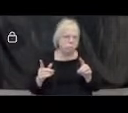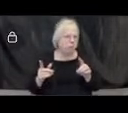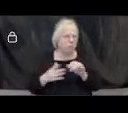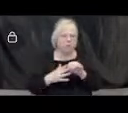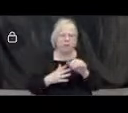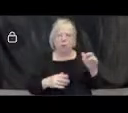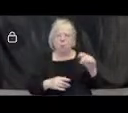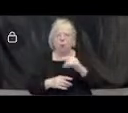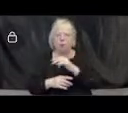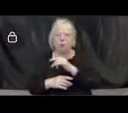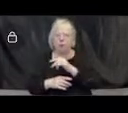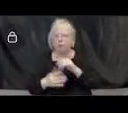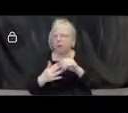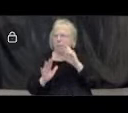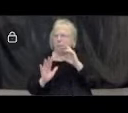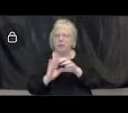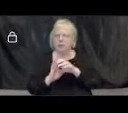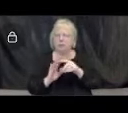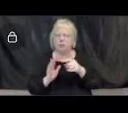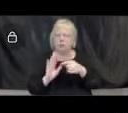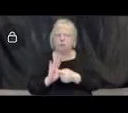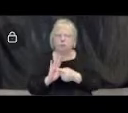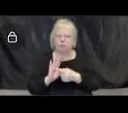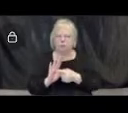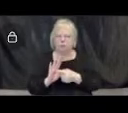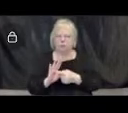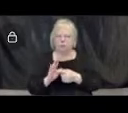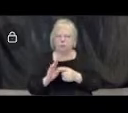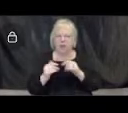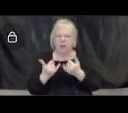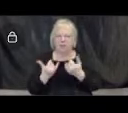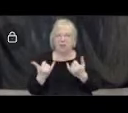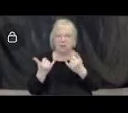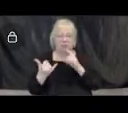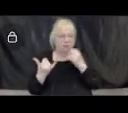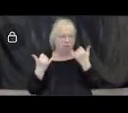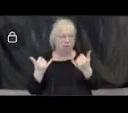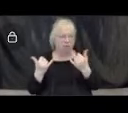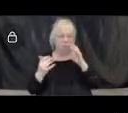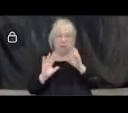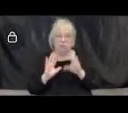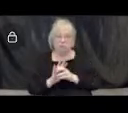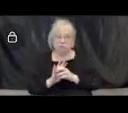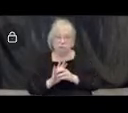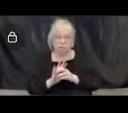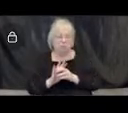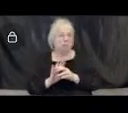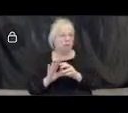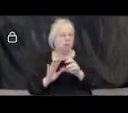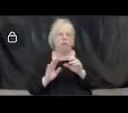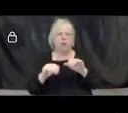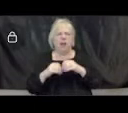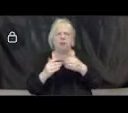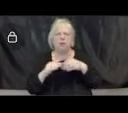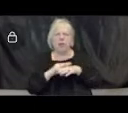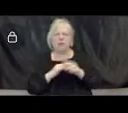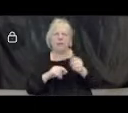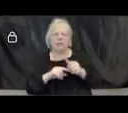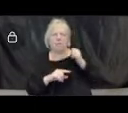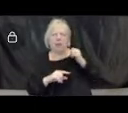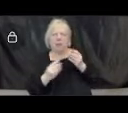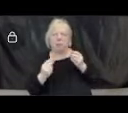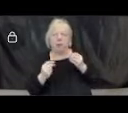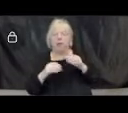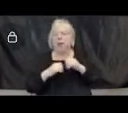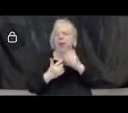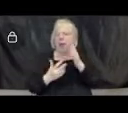walk through picture that you shown, did it kind of, how current was that? So how are you accessing the back of the property? How are